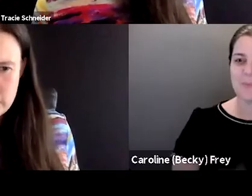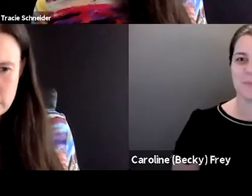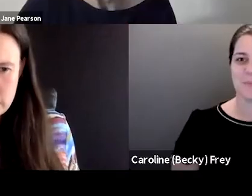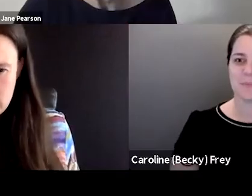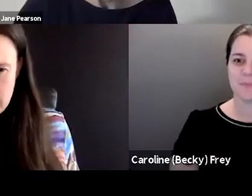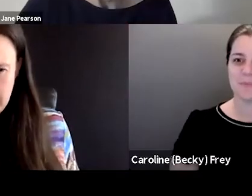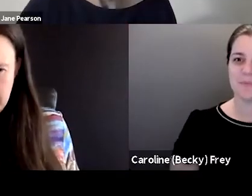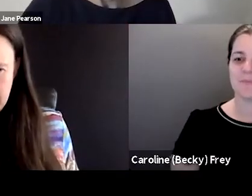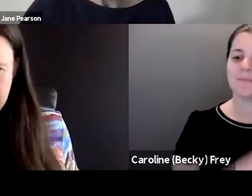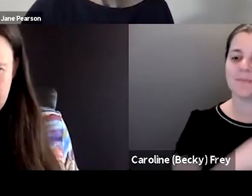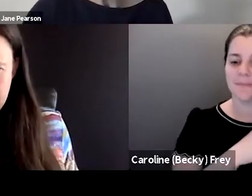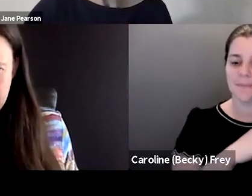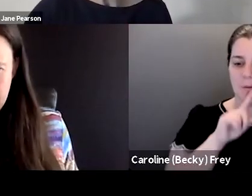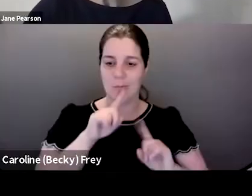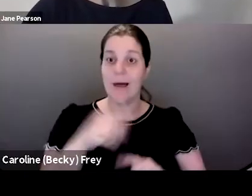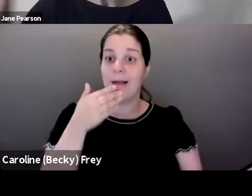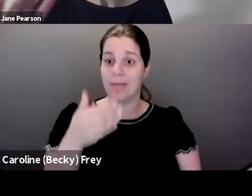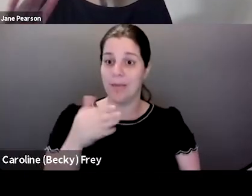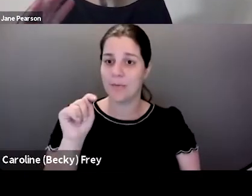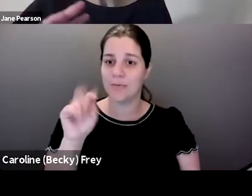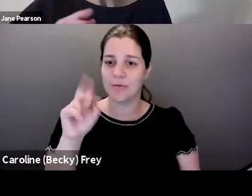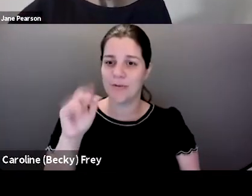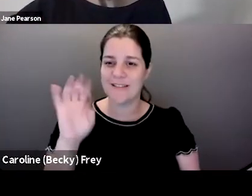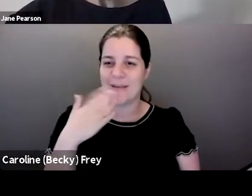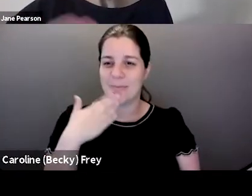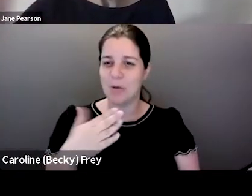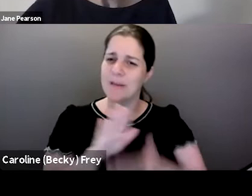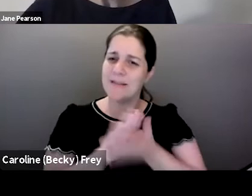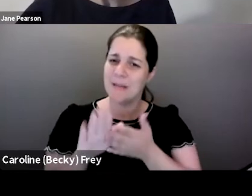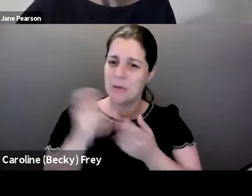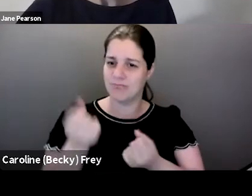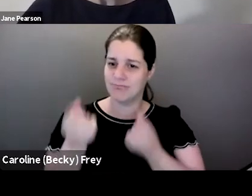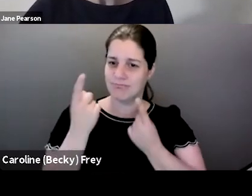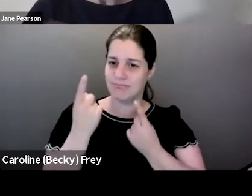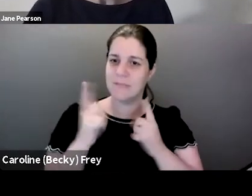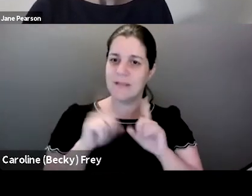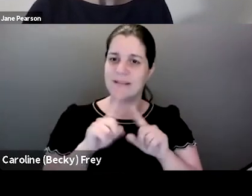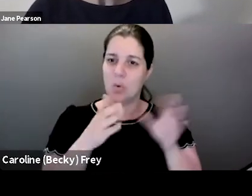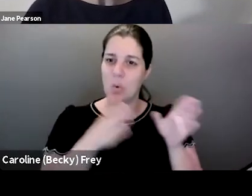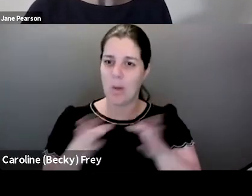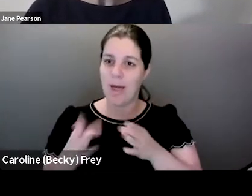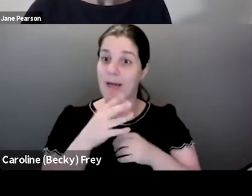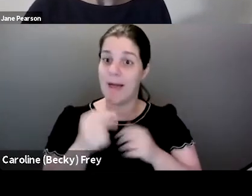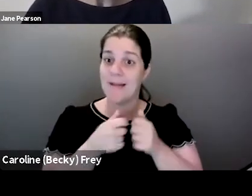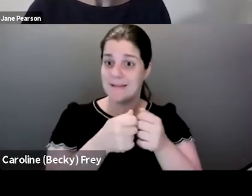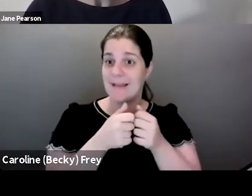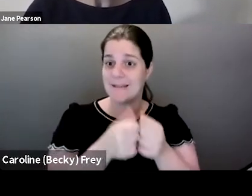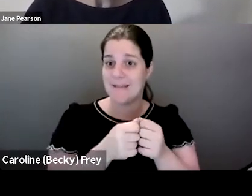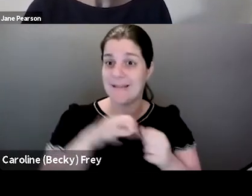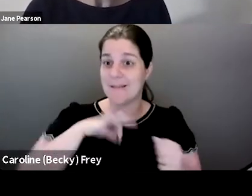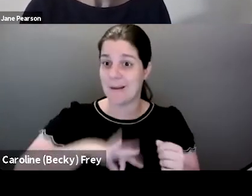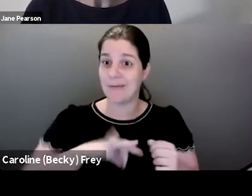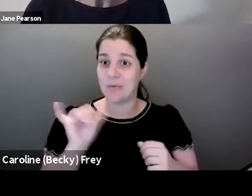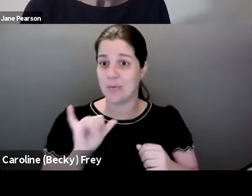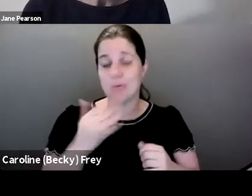Thank you so much, Tracy. And it's good to understand the avenue for texting being very helpful.